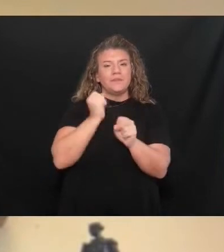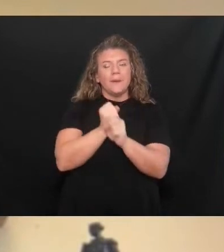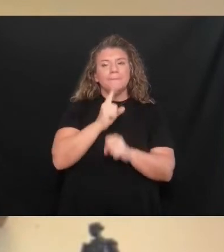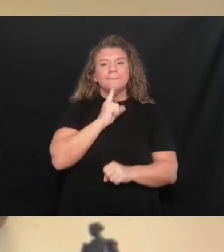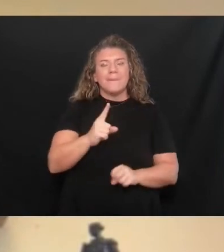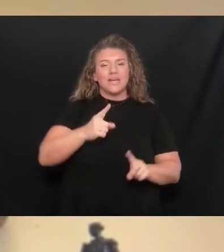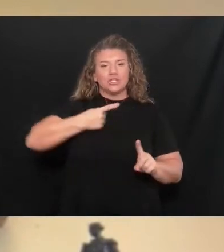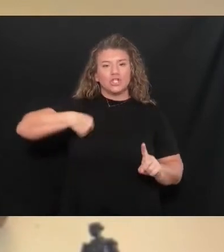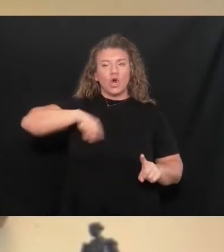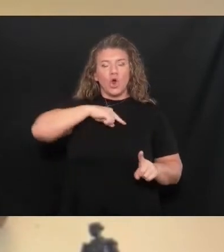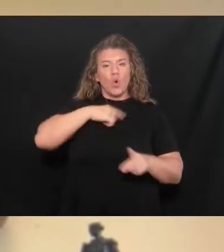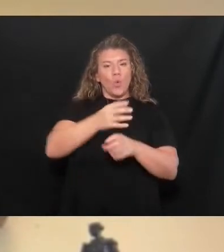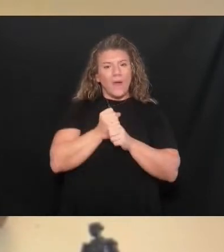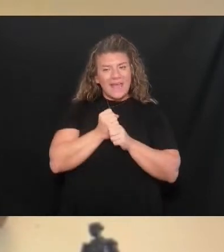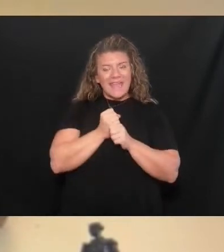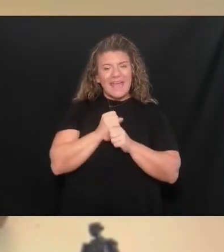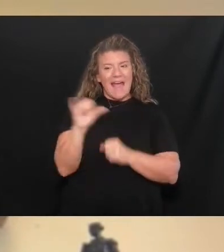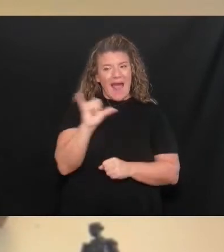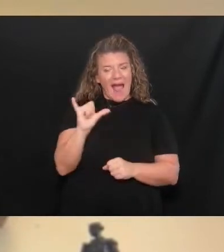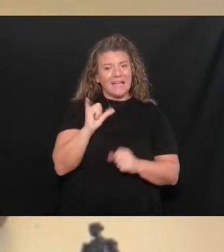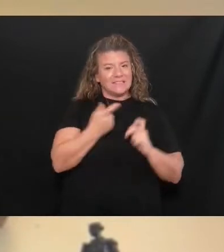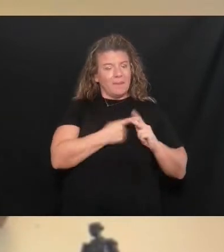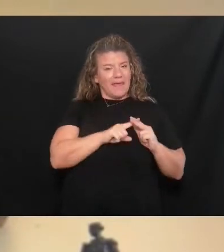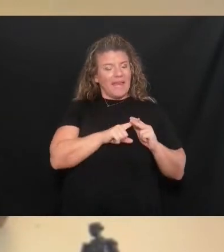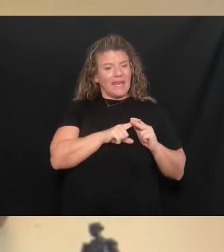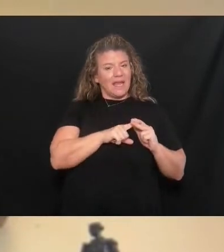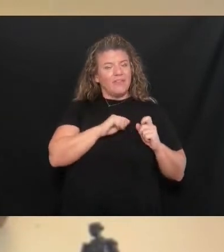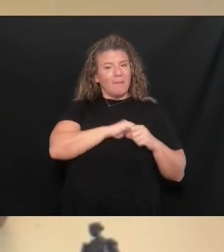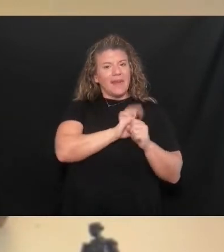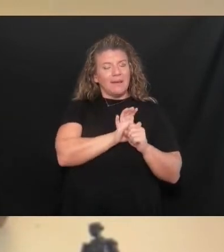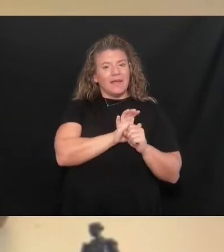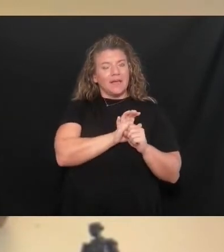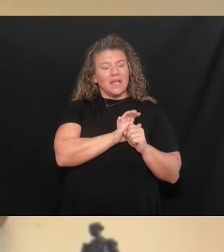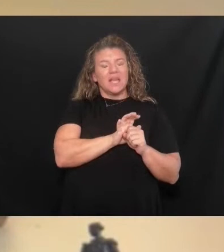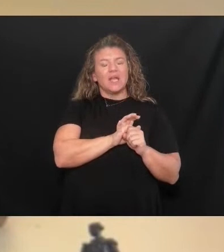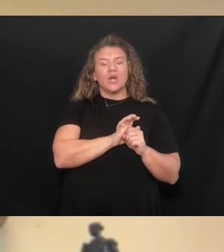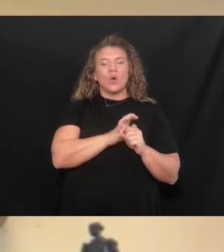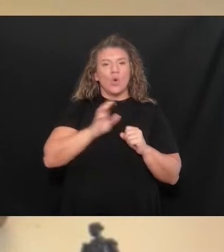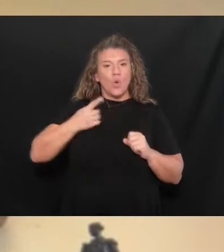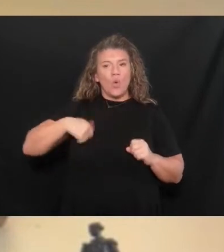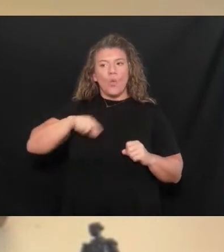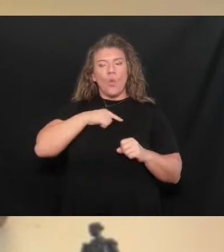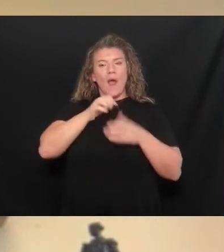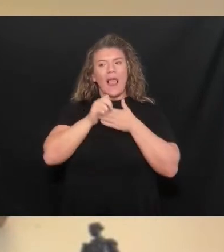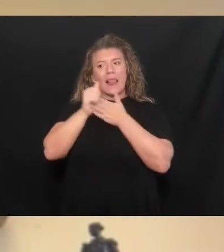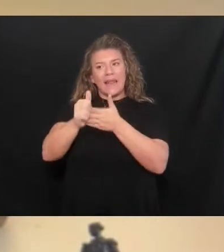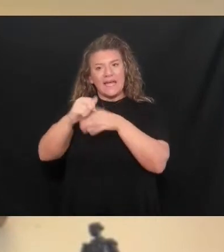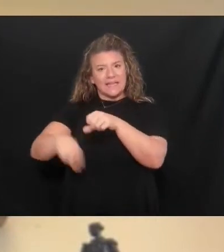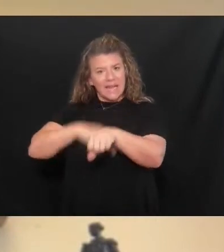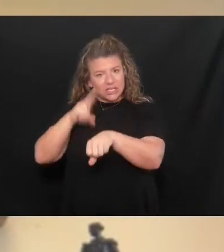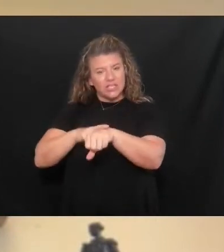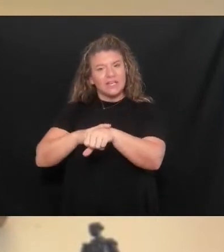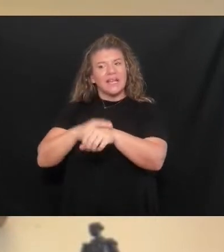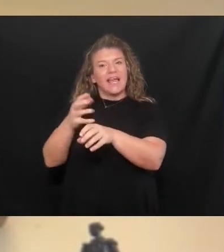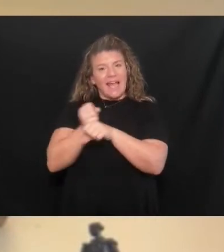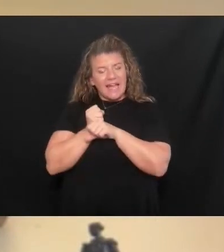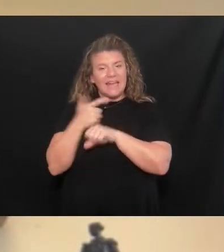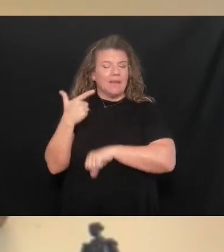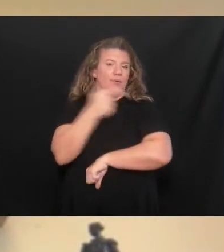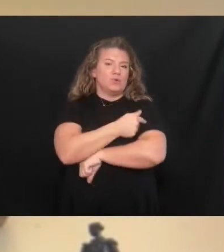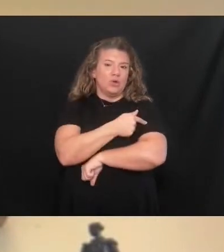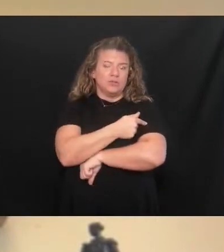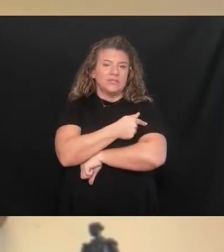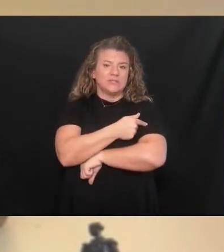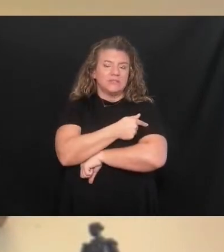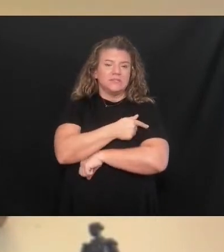we get, as we did in the beginning of this pandemic, we lead the nation in getting booster doses